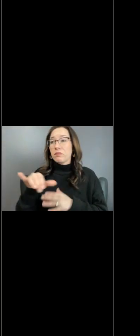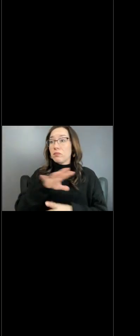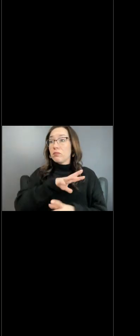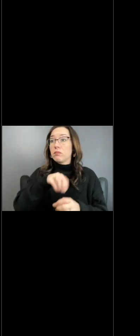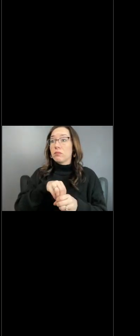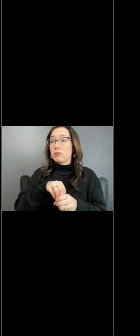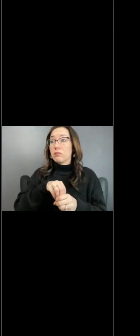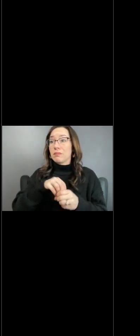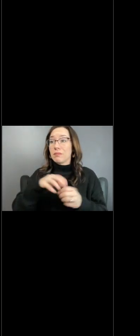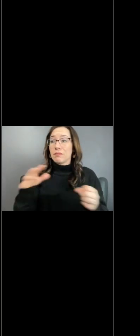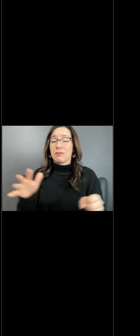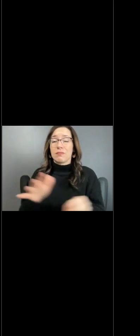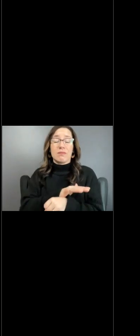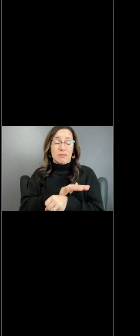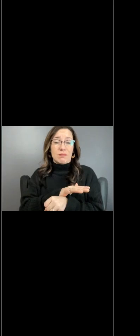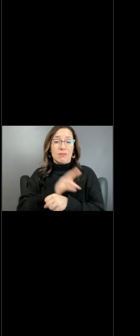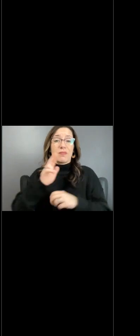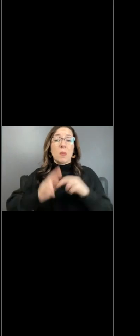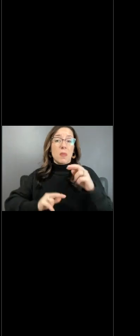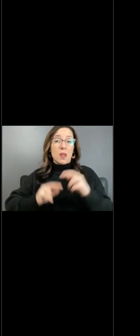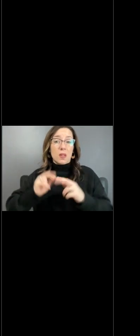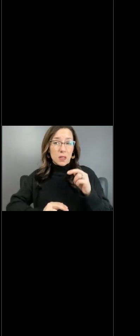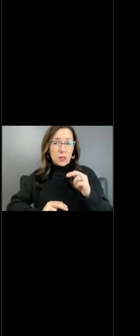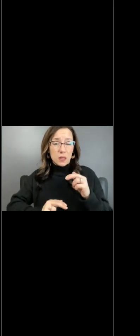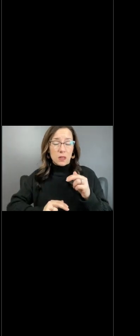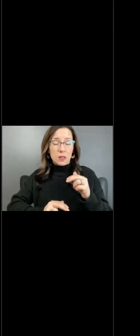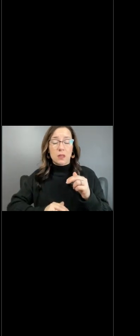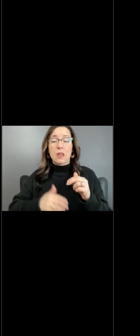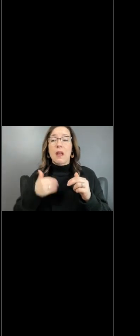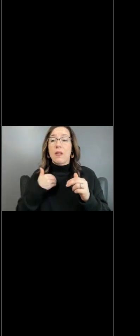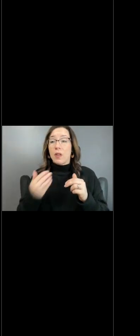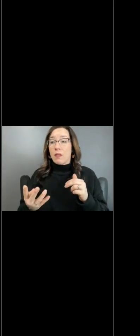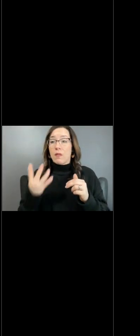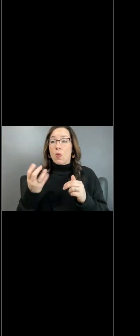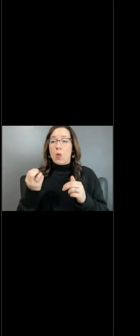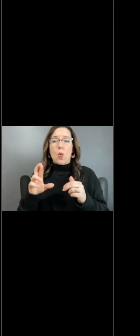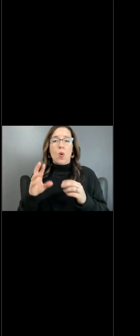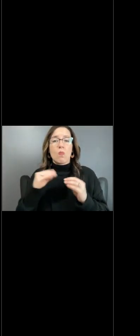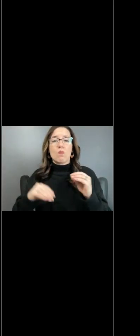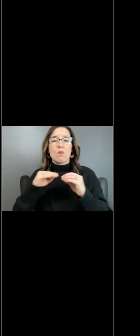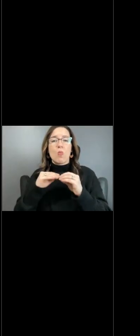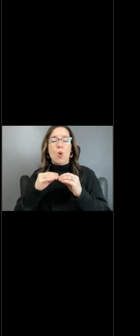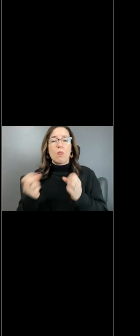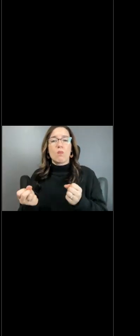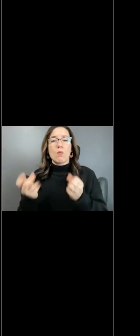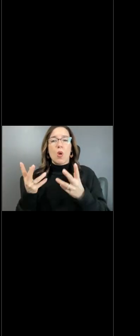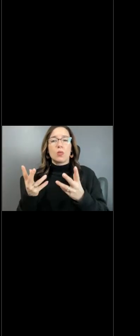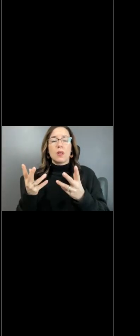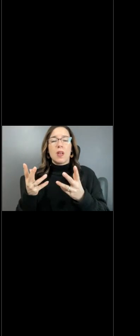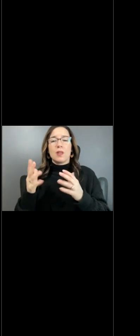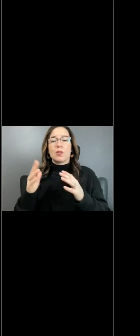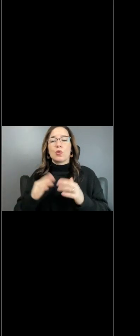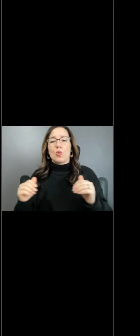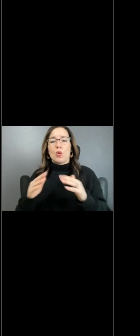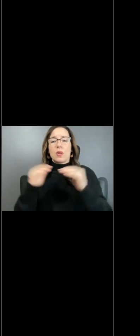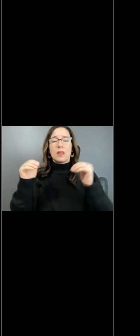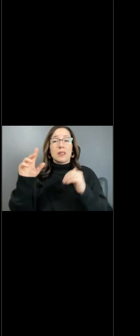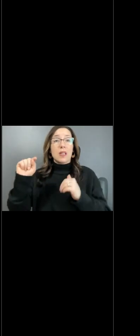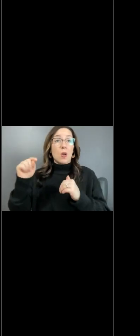entirely of buildings having 4 or more multi-story townhouses